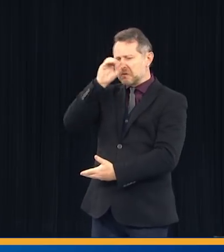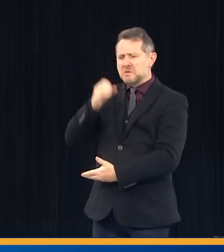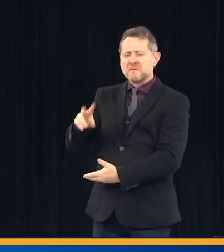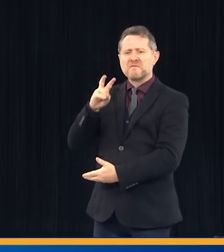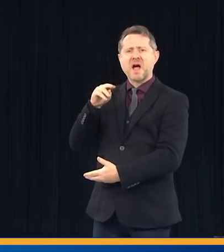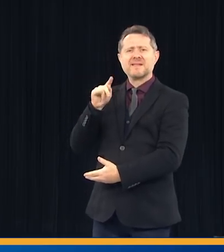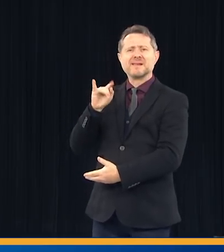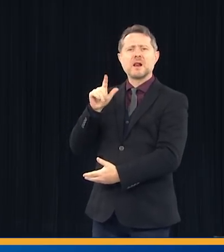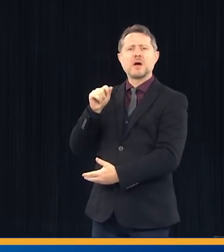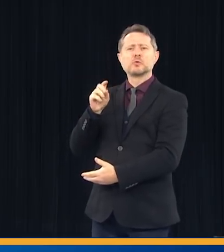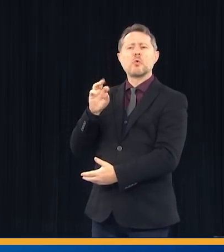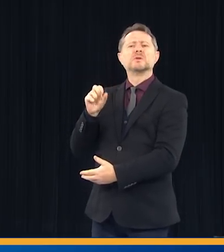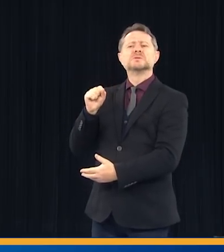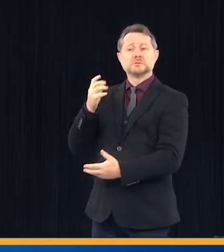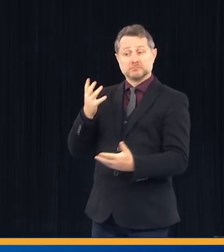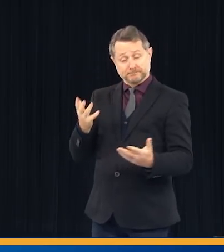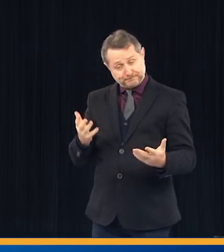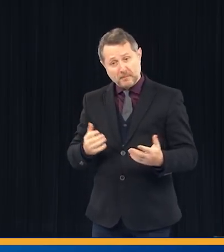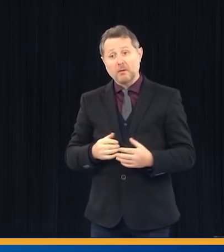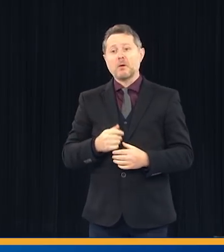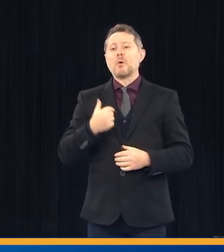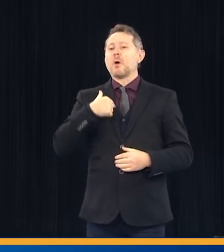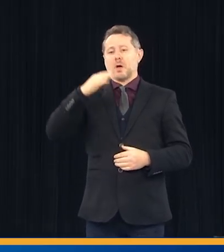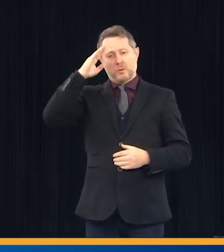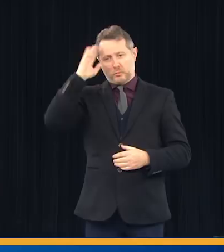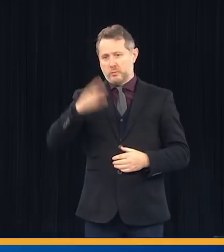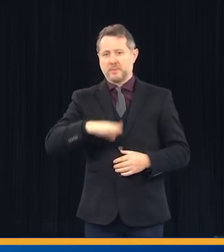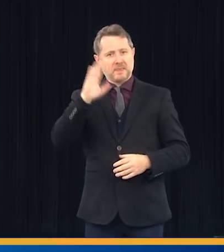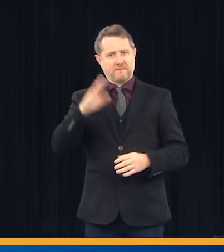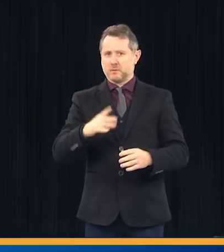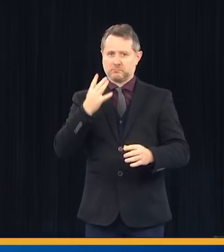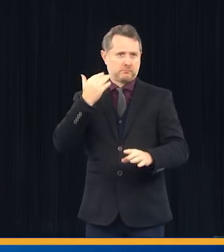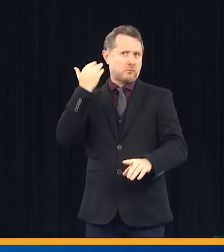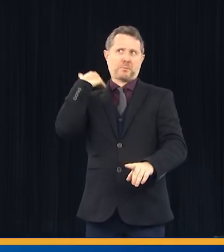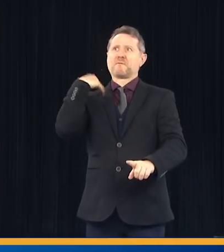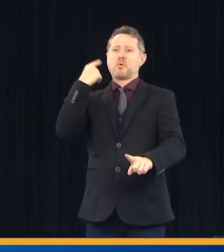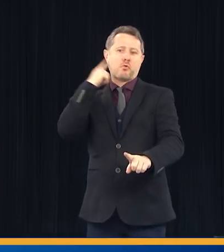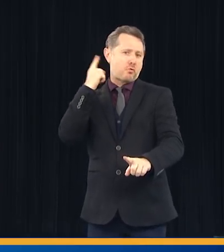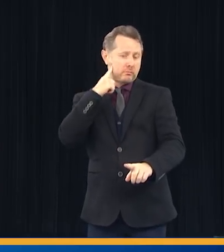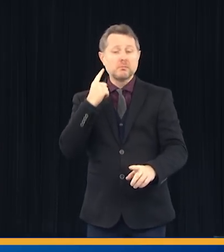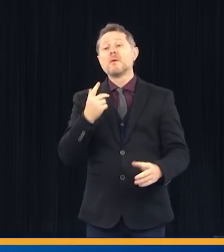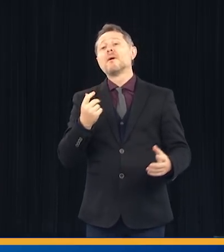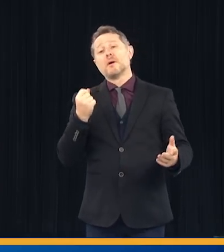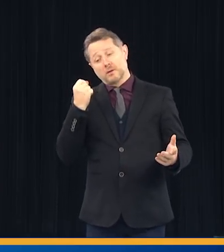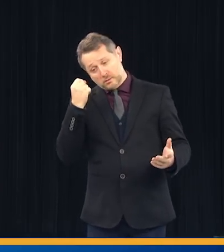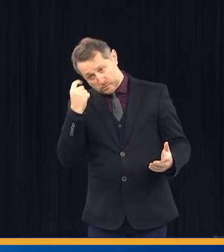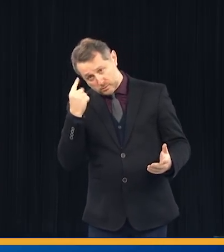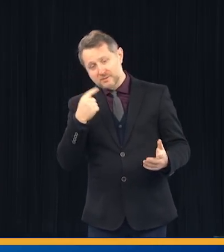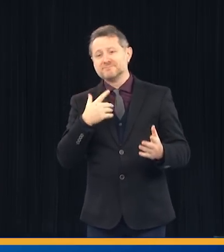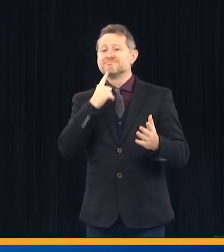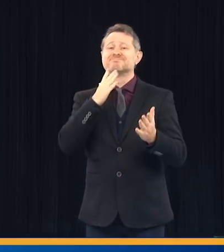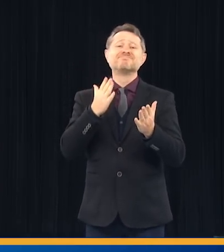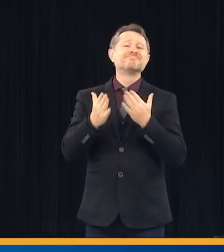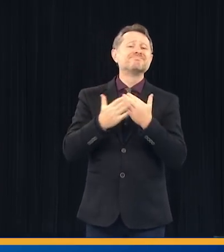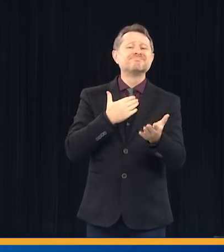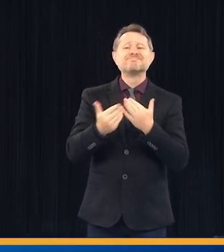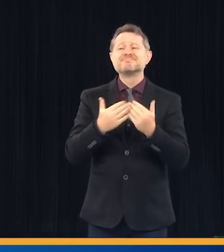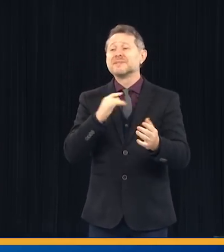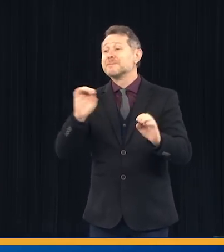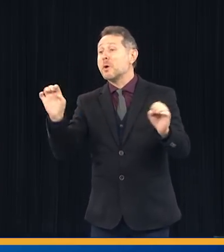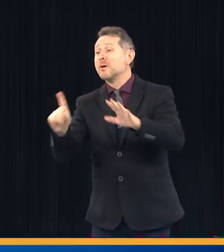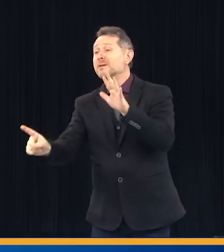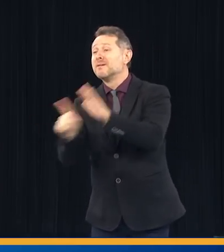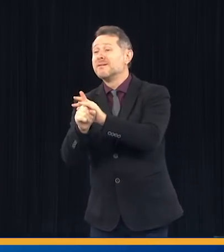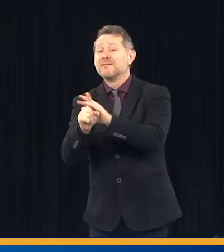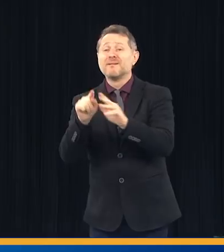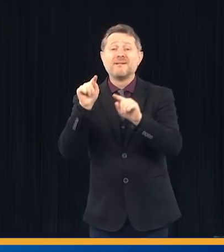really heard about a ventilator before either. But every emergency situation is